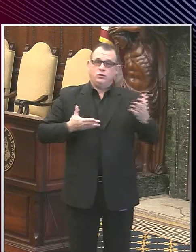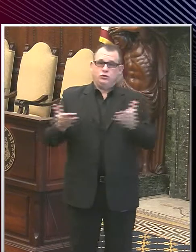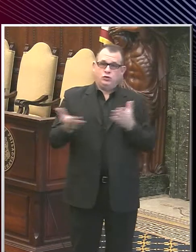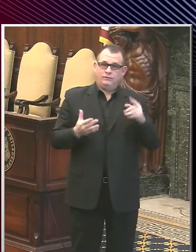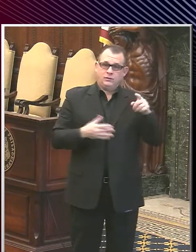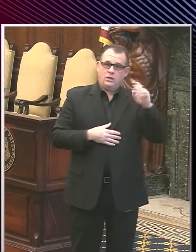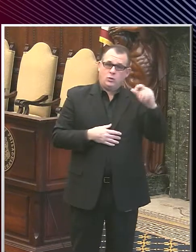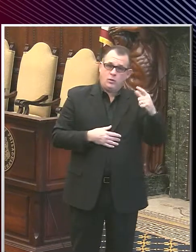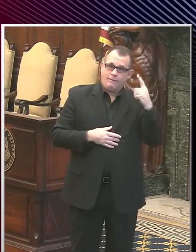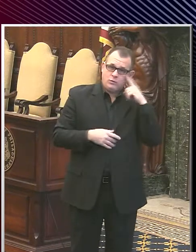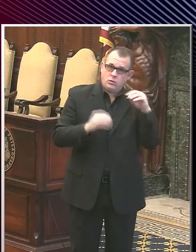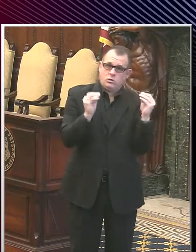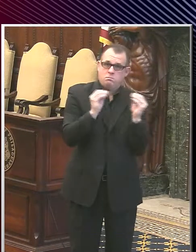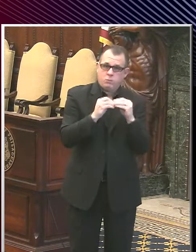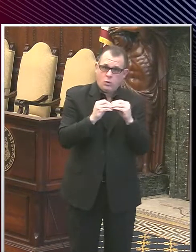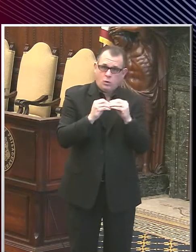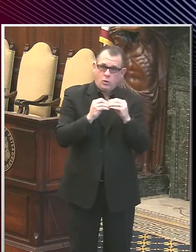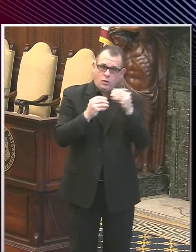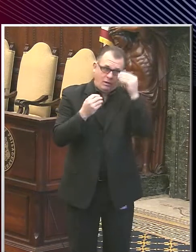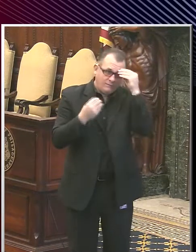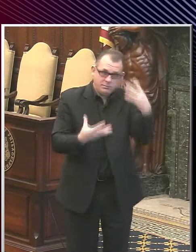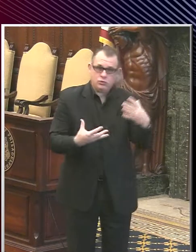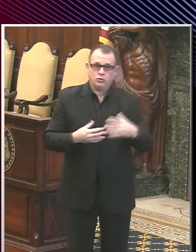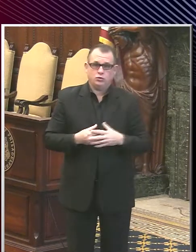mlkdayofservice.org for more information. That's